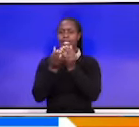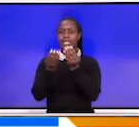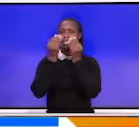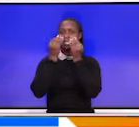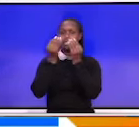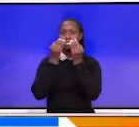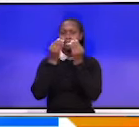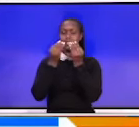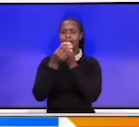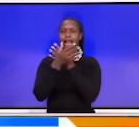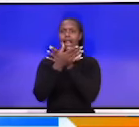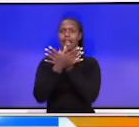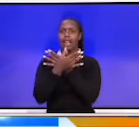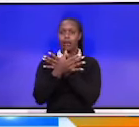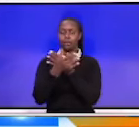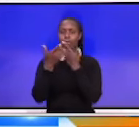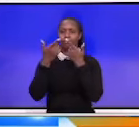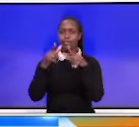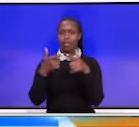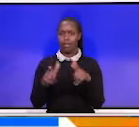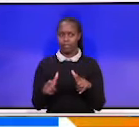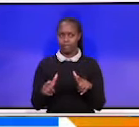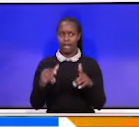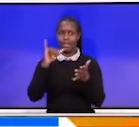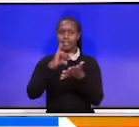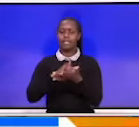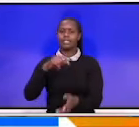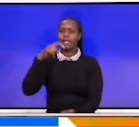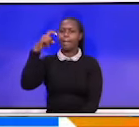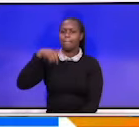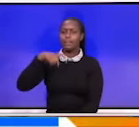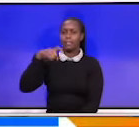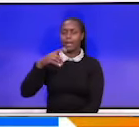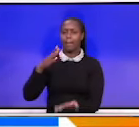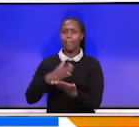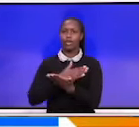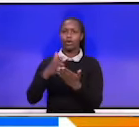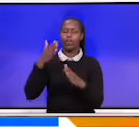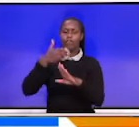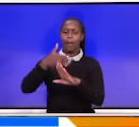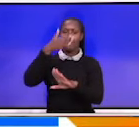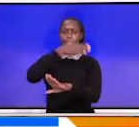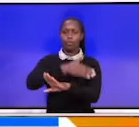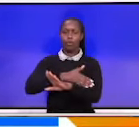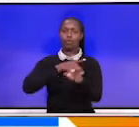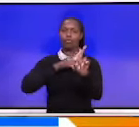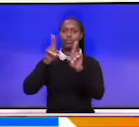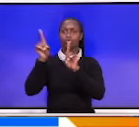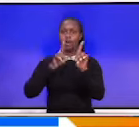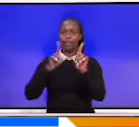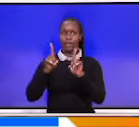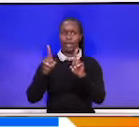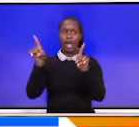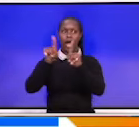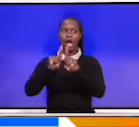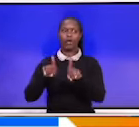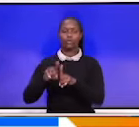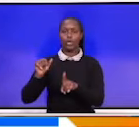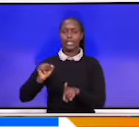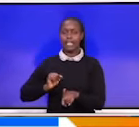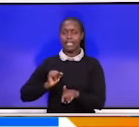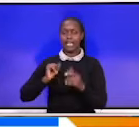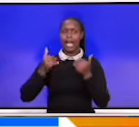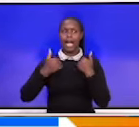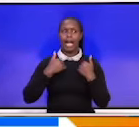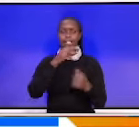The training is mandatory part of the pre-departure preparation. And the lady who is coming, who has a master's